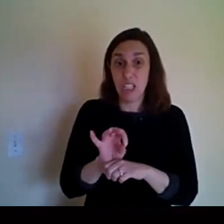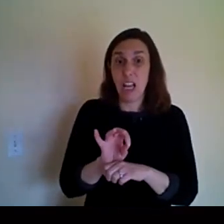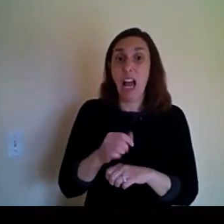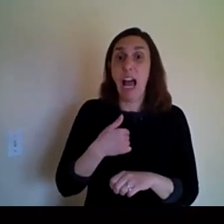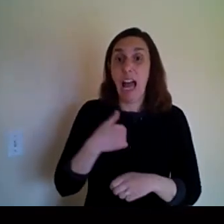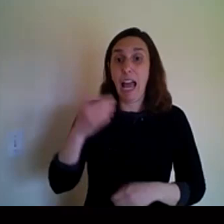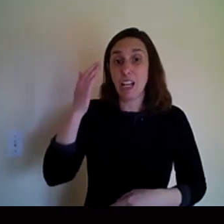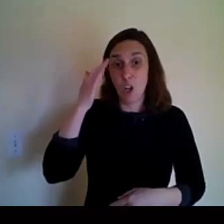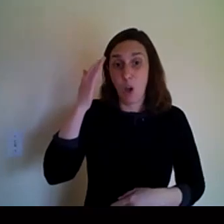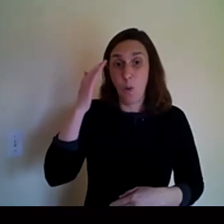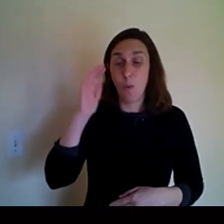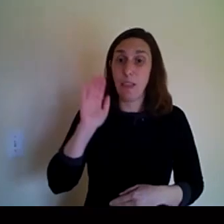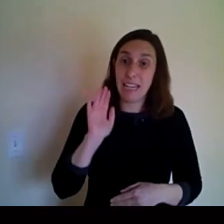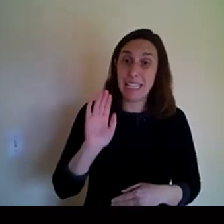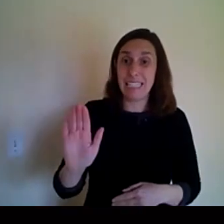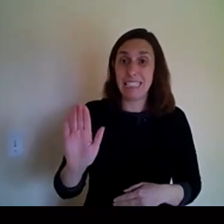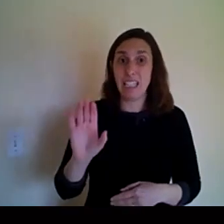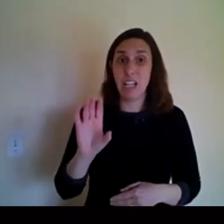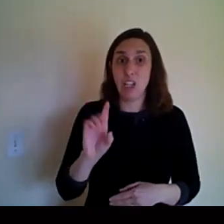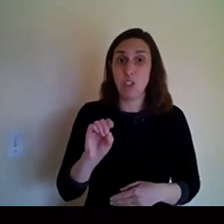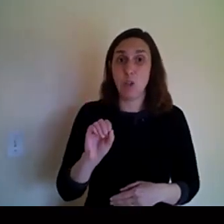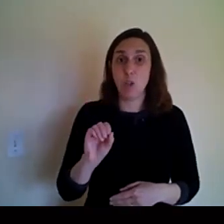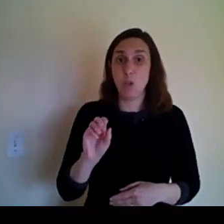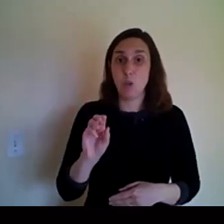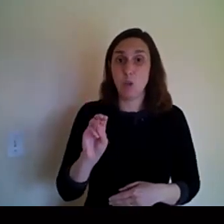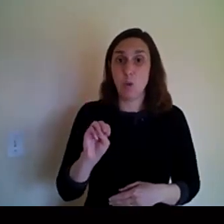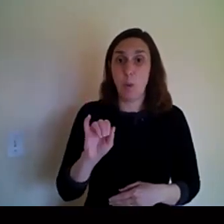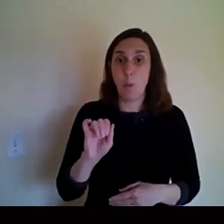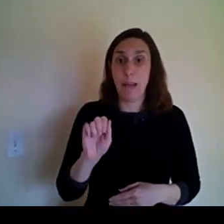I know that its domain